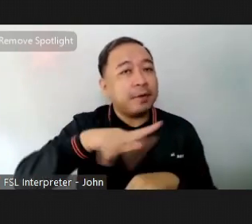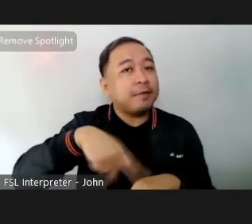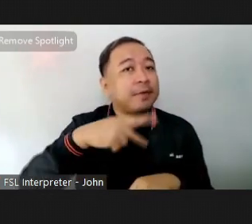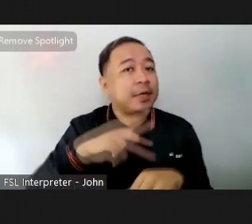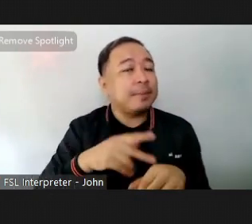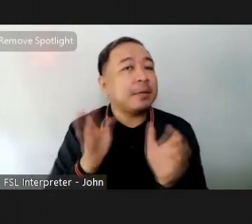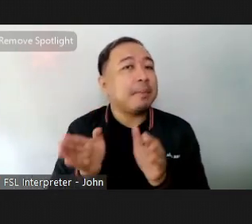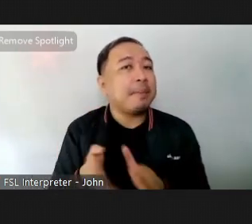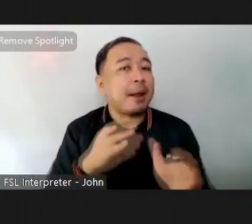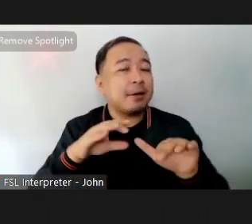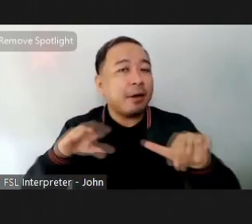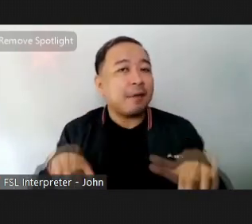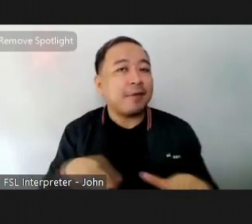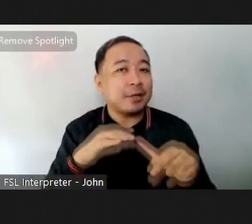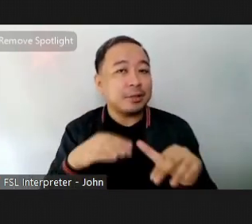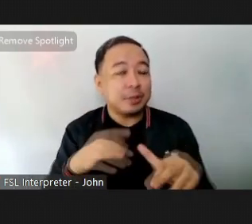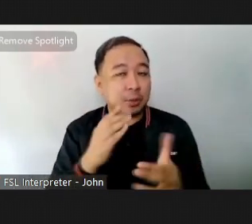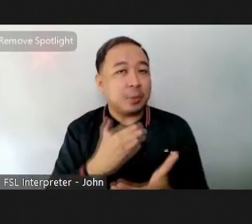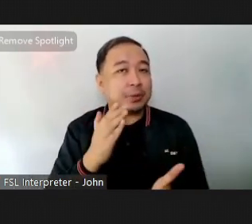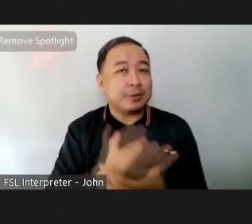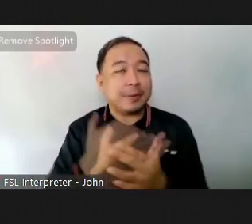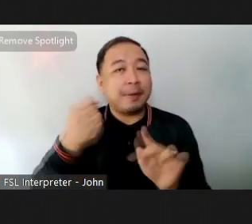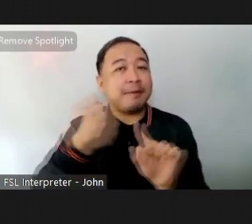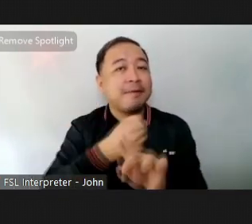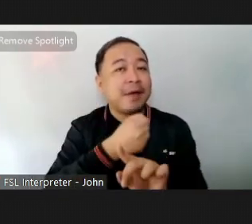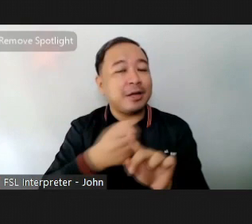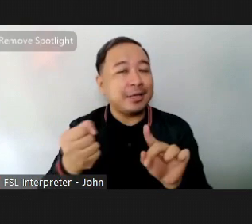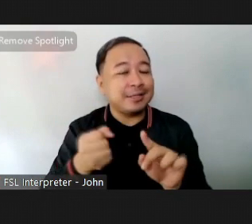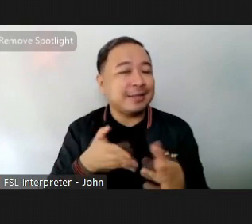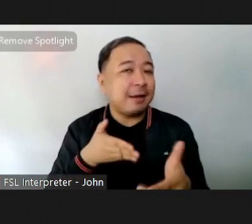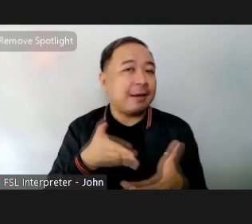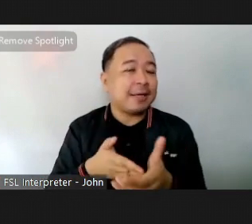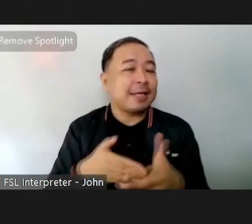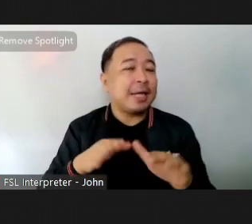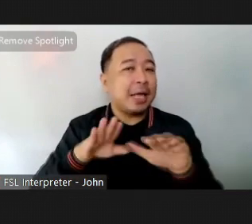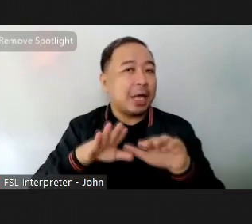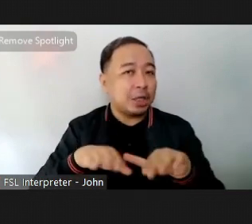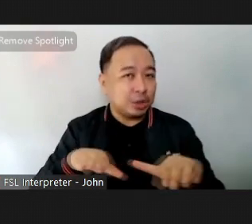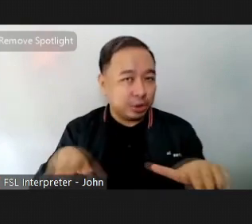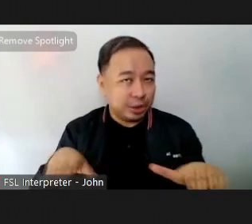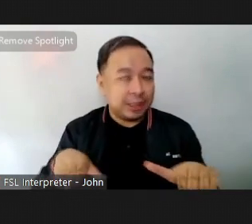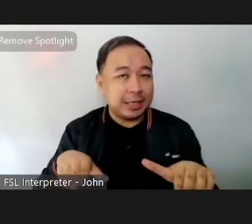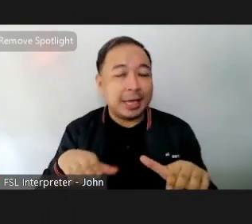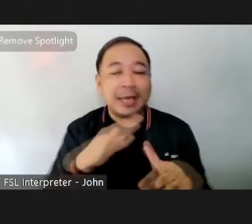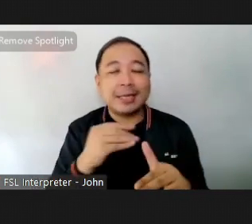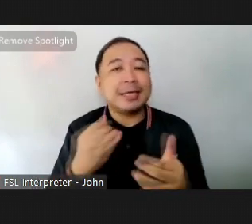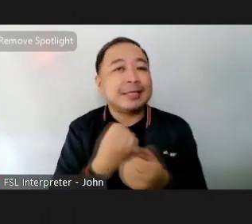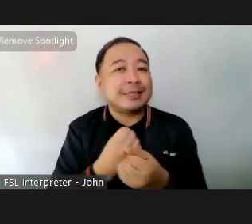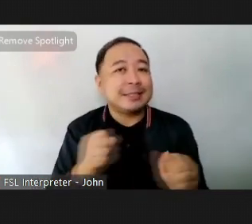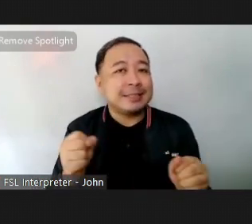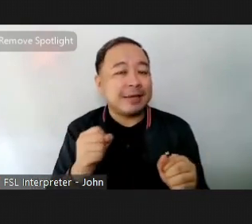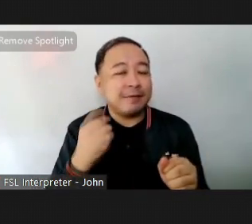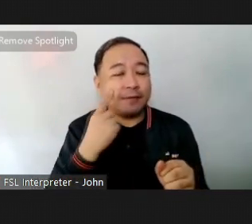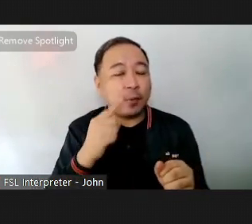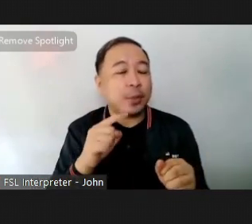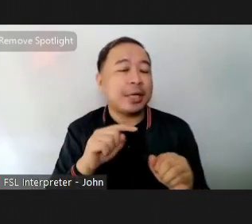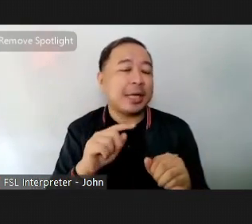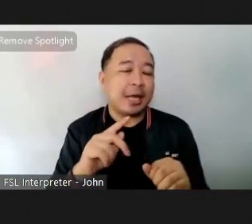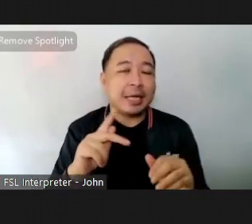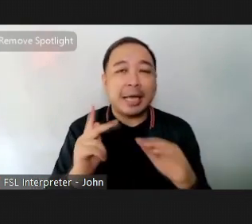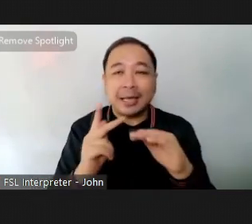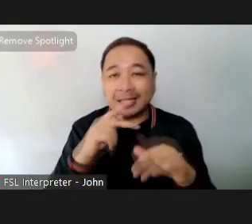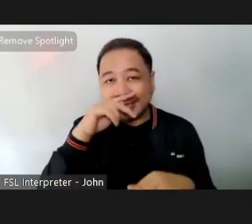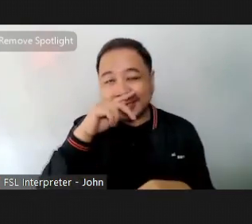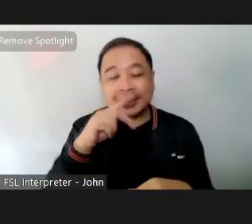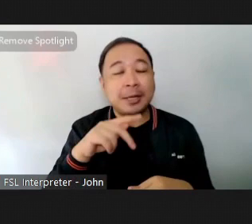of Action to End Violence Against Children and the Safer Kids PH program. Yes, that